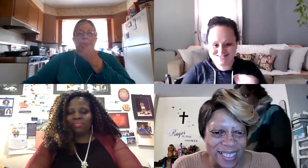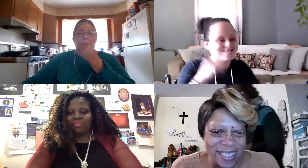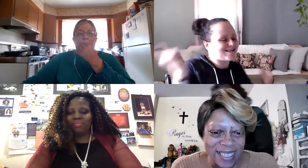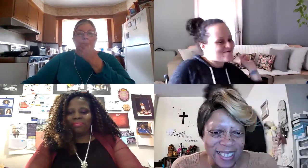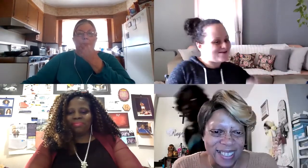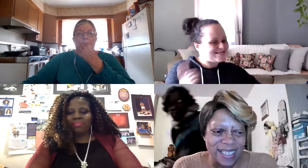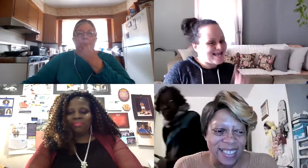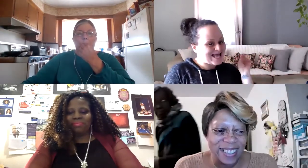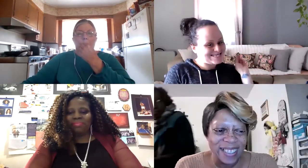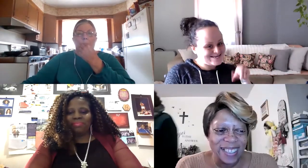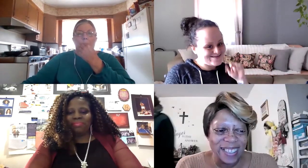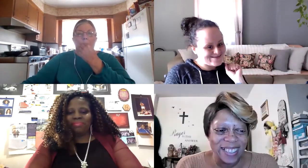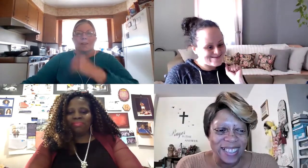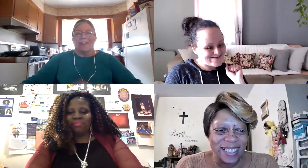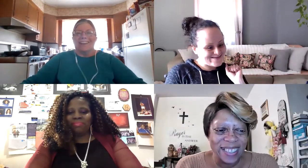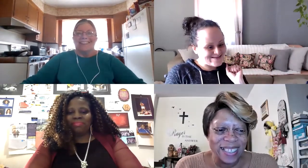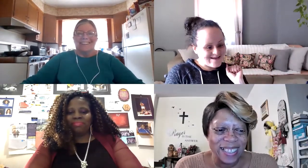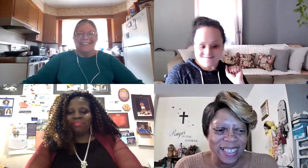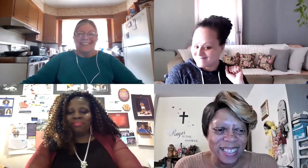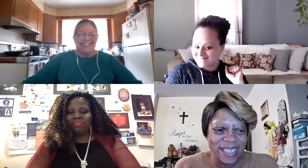everybody. I'm Jessica with BCID.